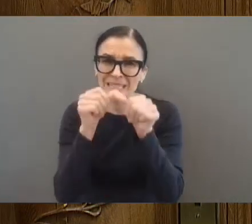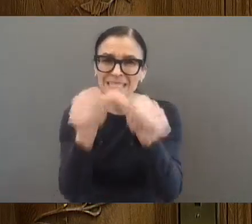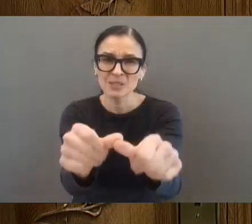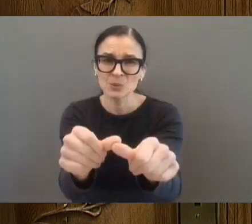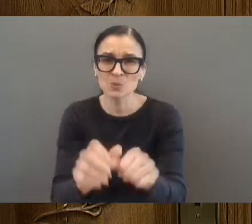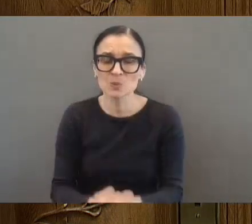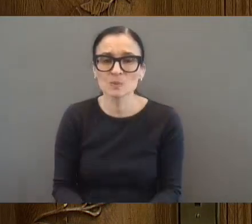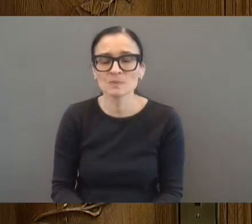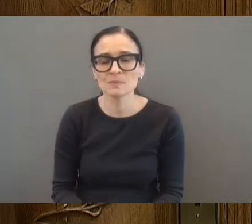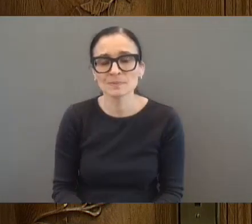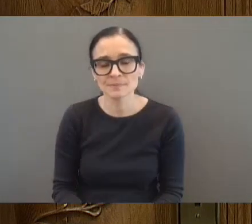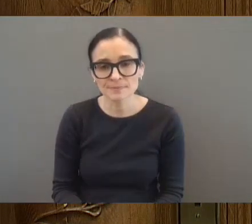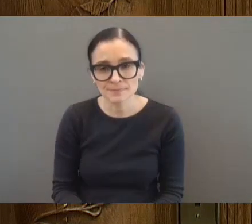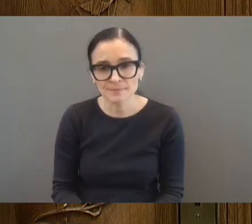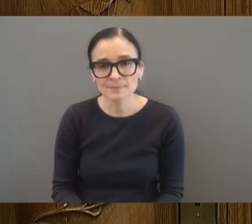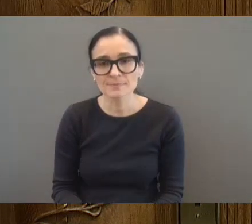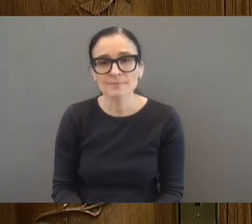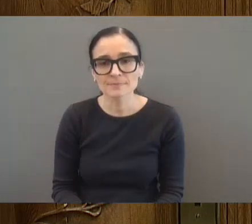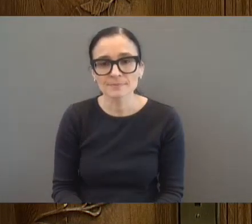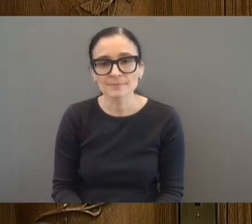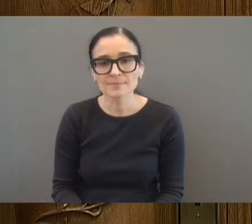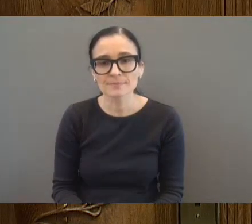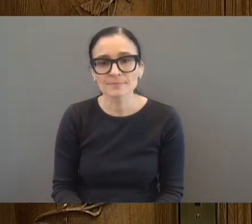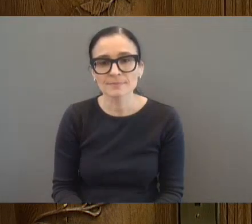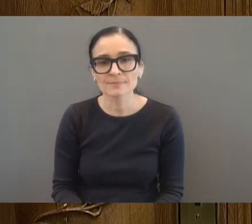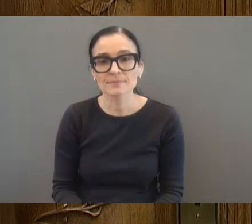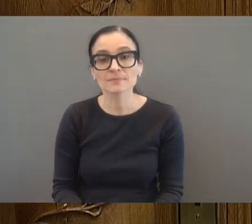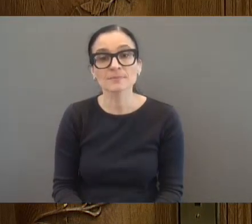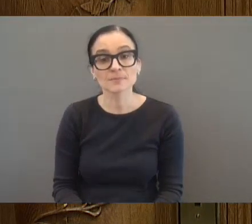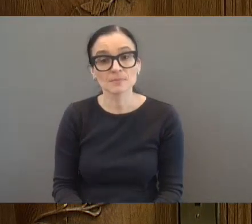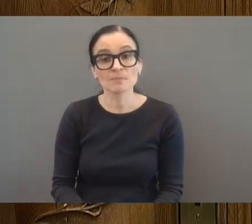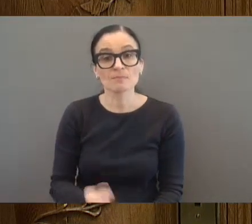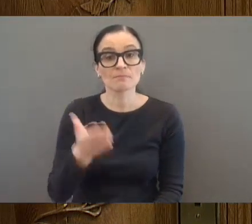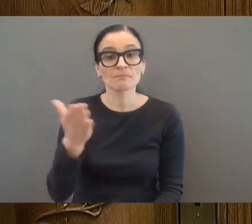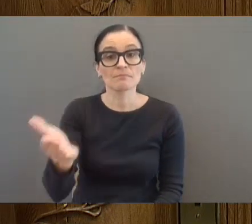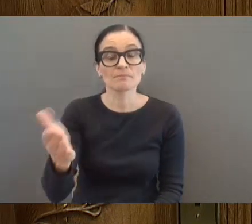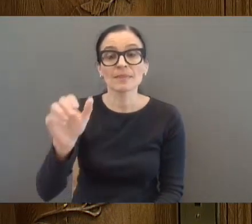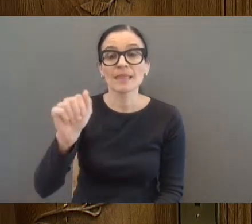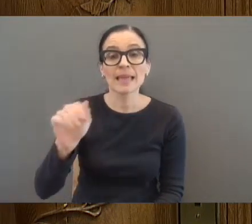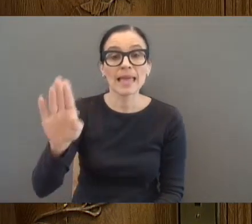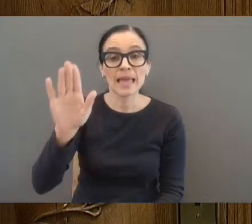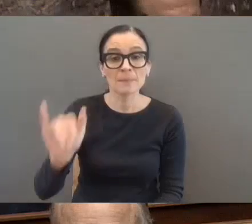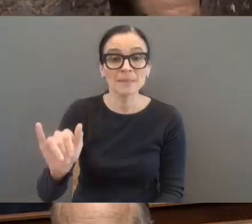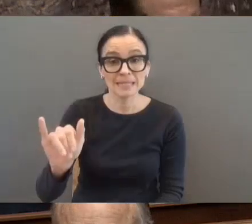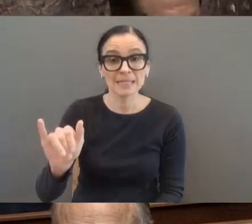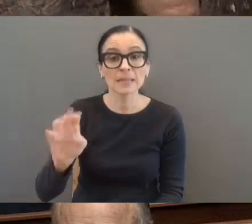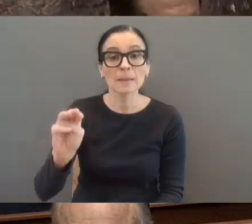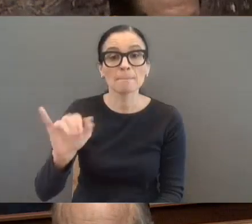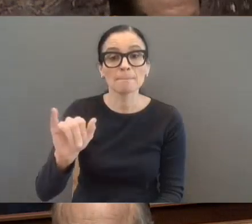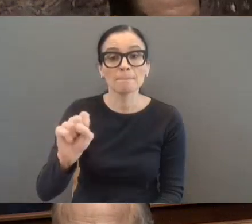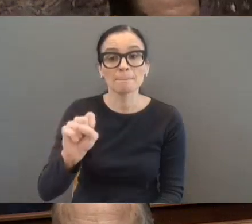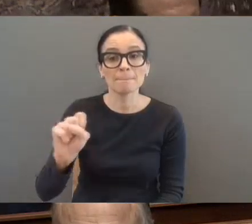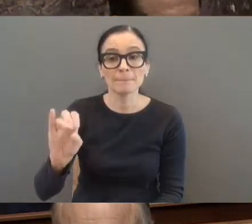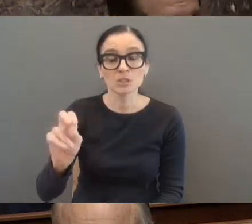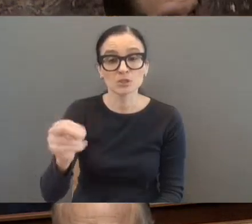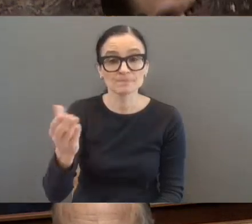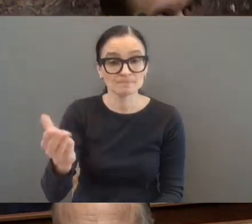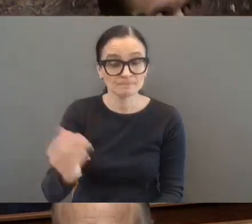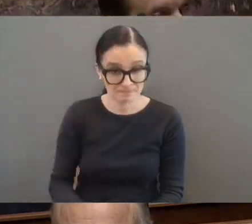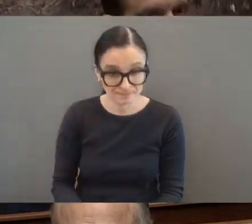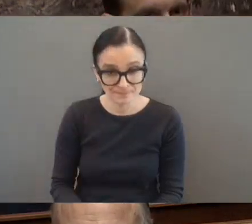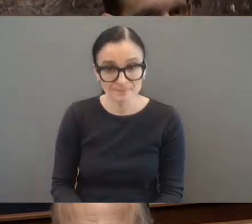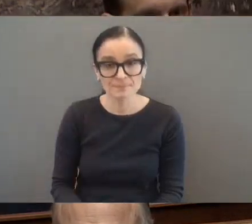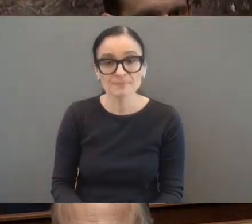Member for Abbotsford Mission. Mr. Speaker, Mission Hospital ER was closed on 7